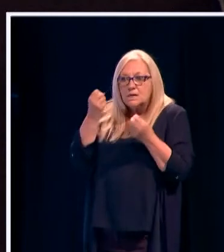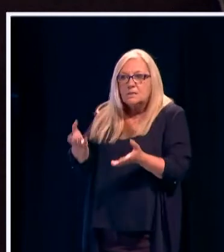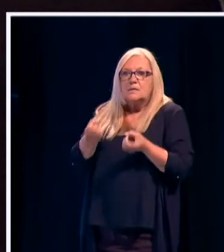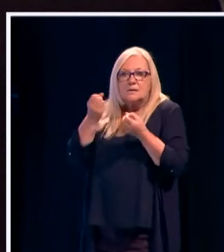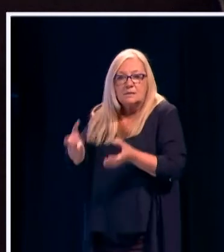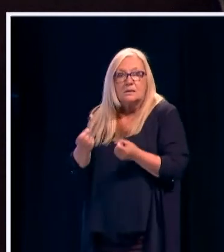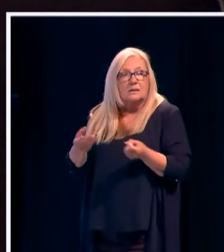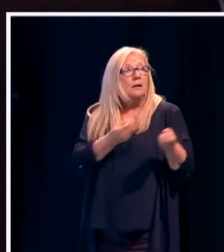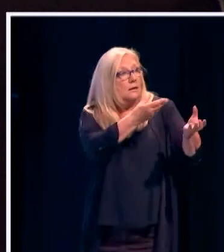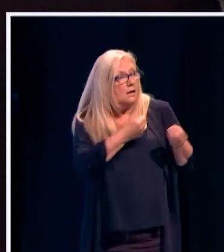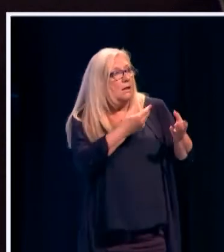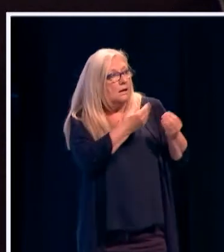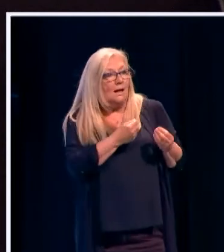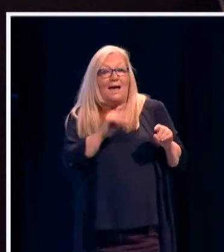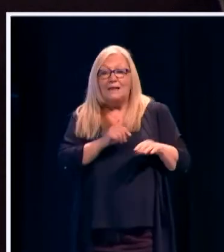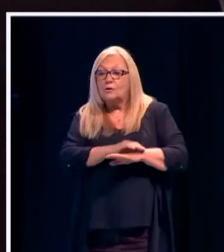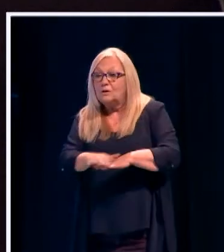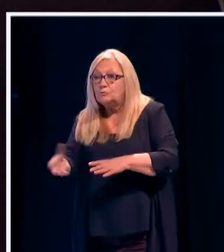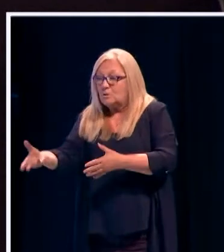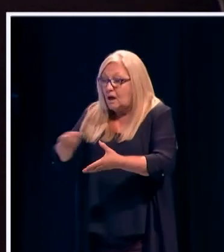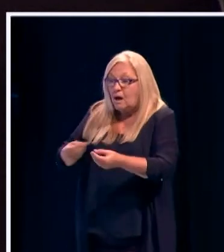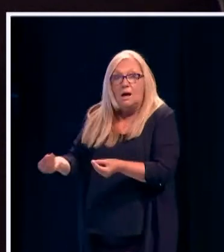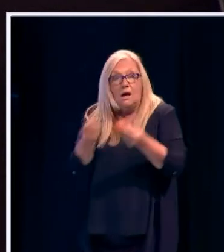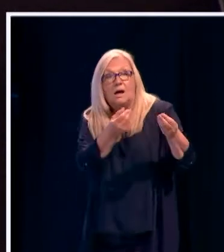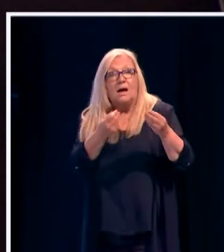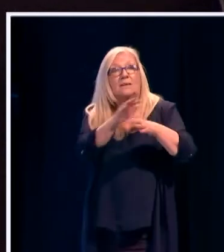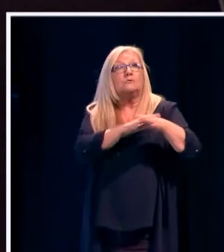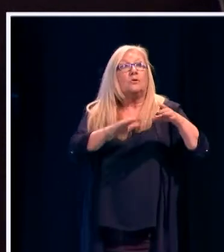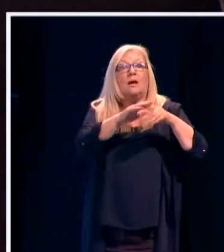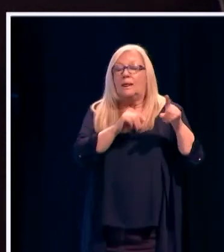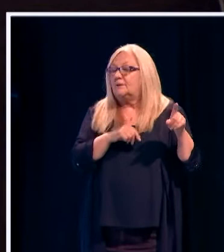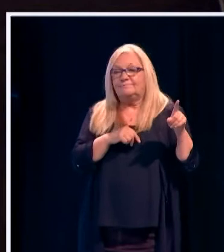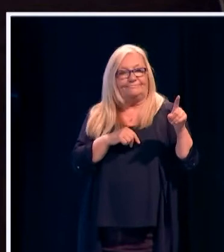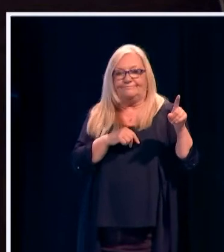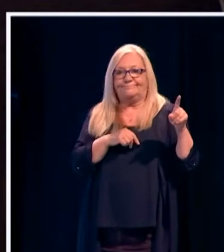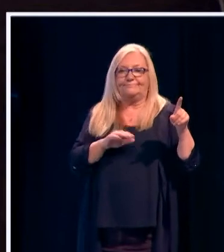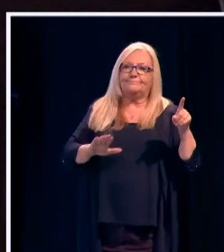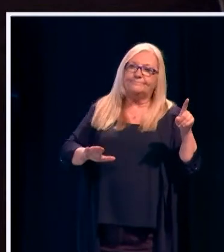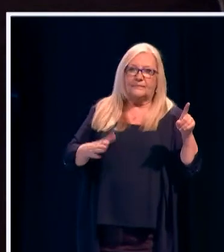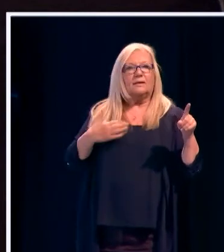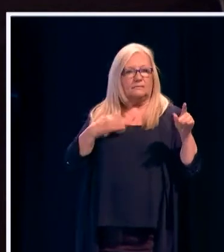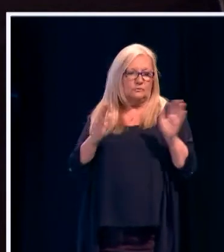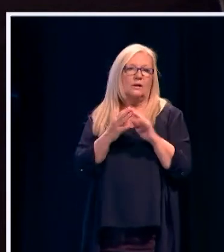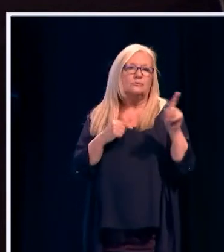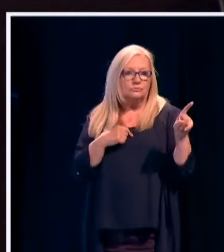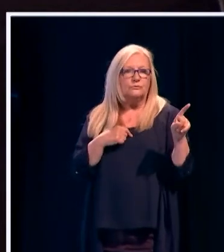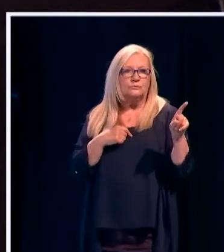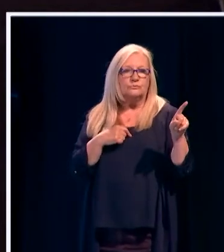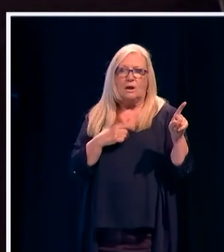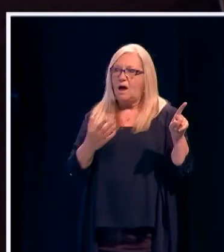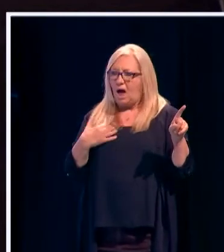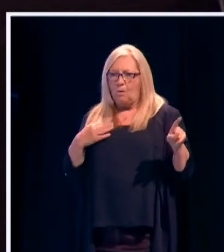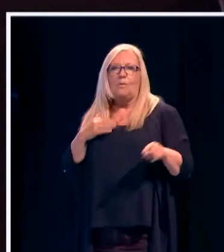has come from the grassroots to the national level, there are challenges like the issue of